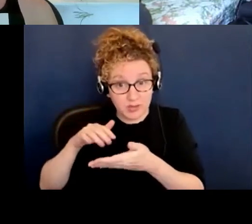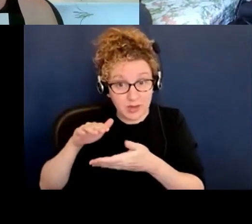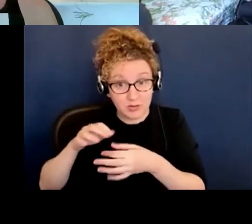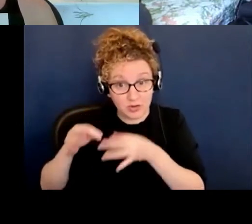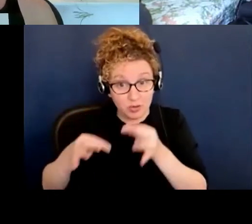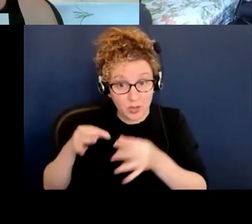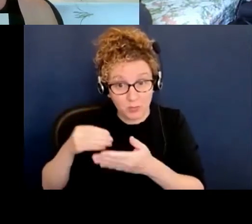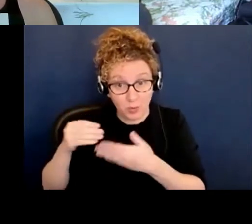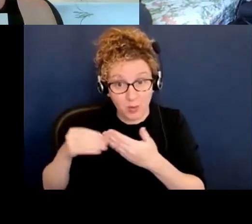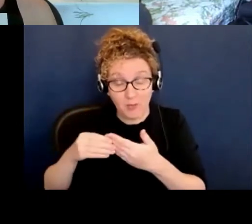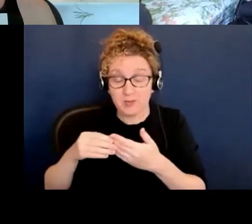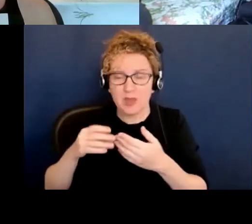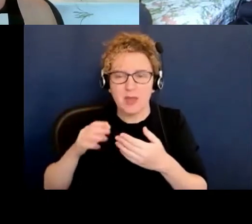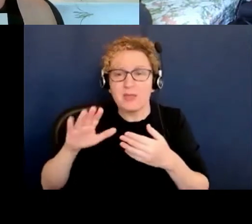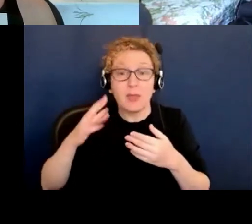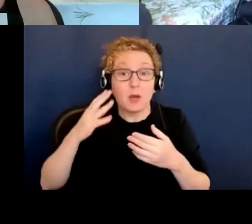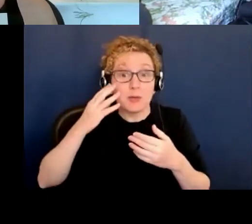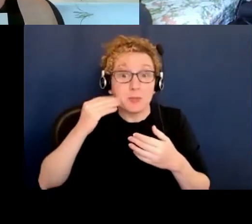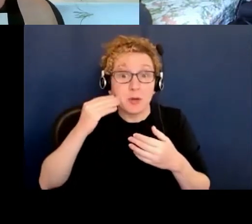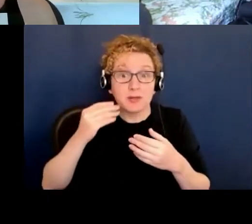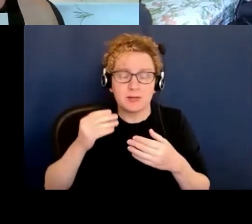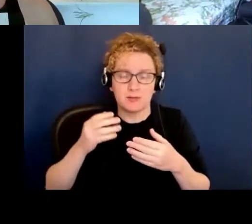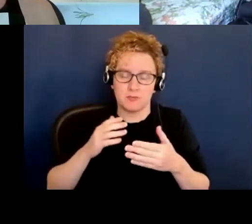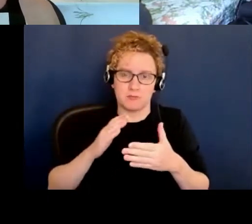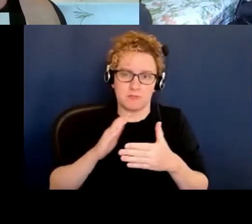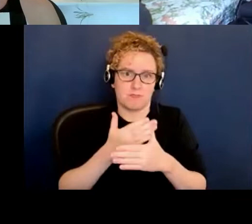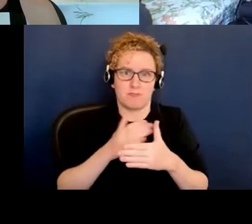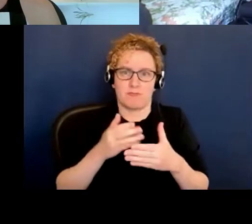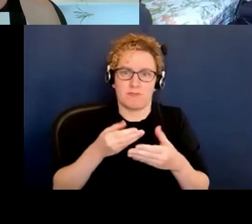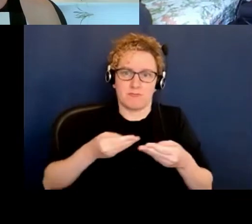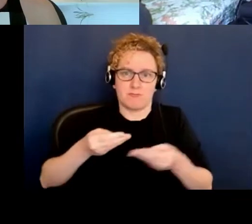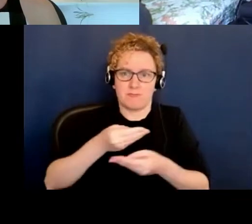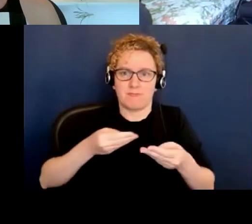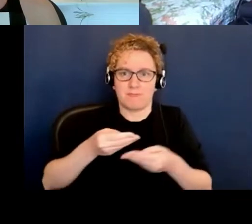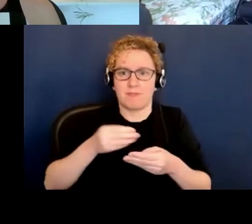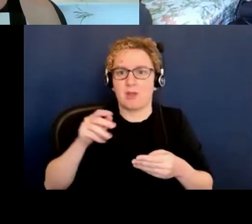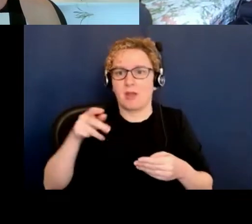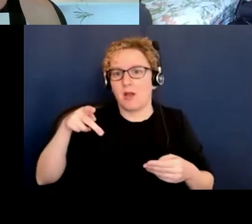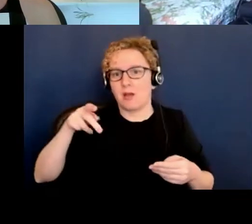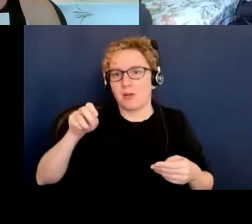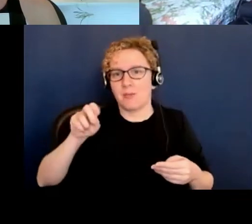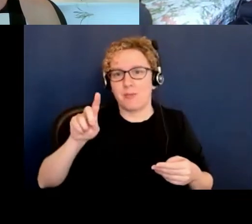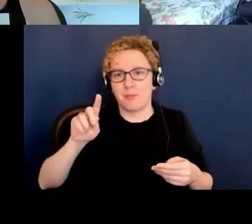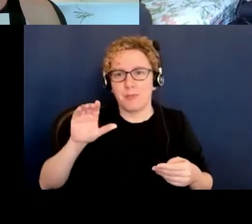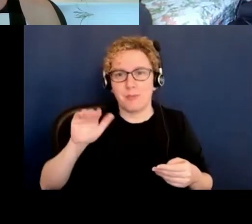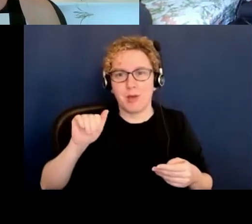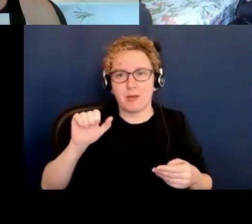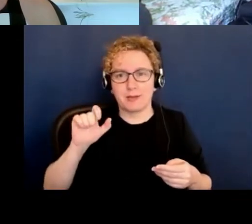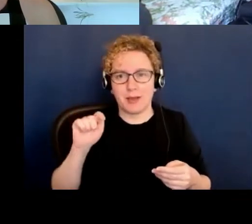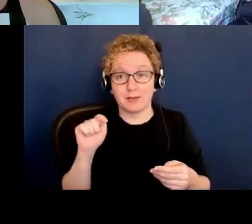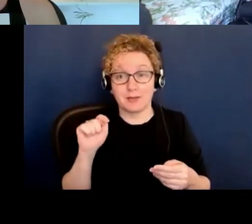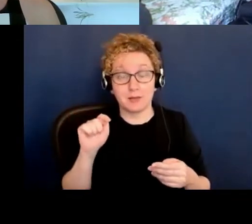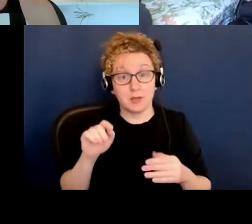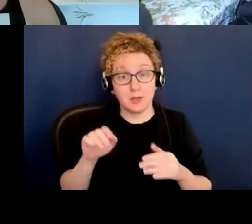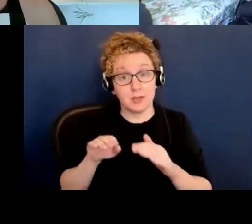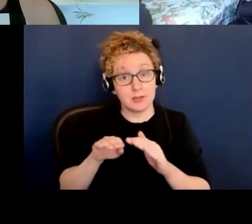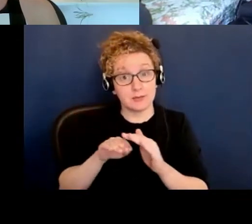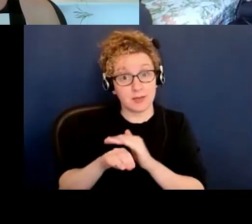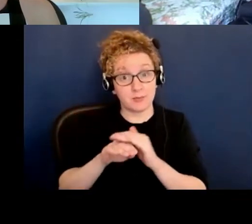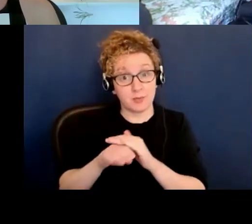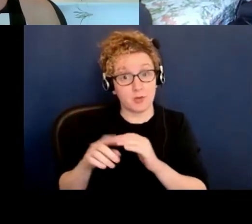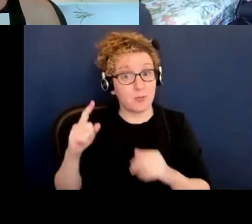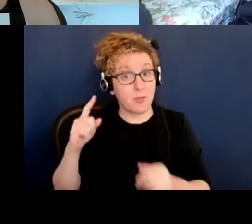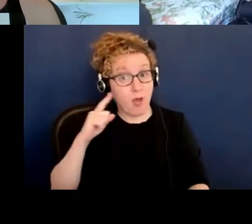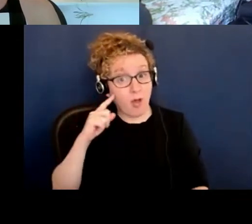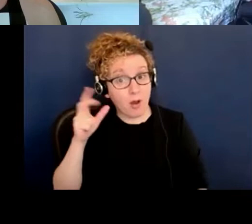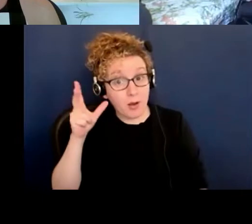participated in, and to share those on a podcast, which is accessible by audio.